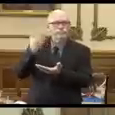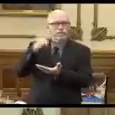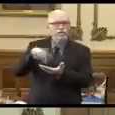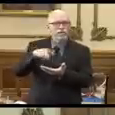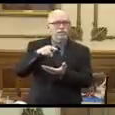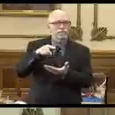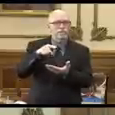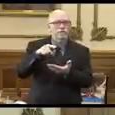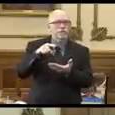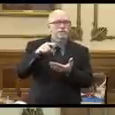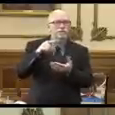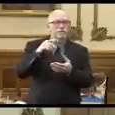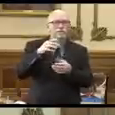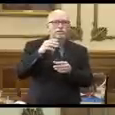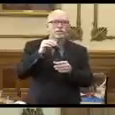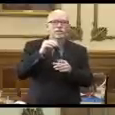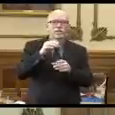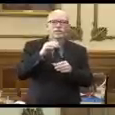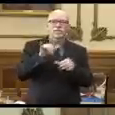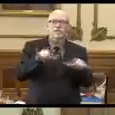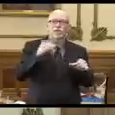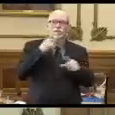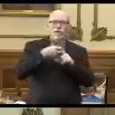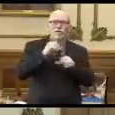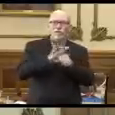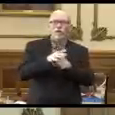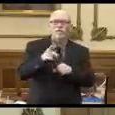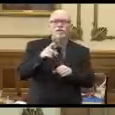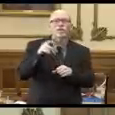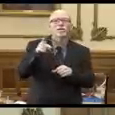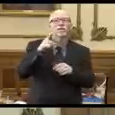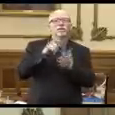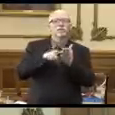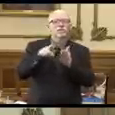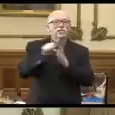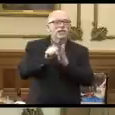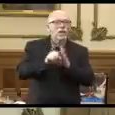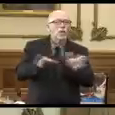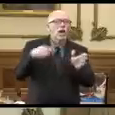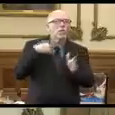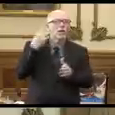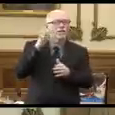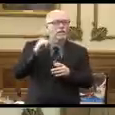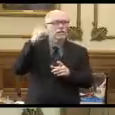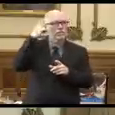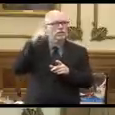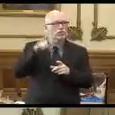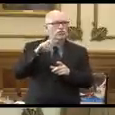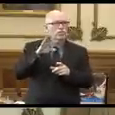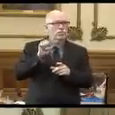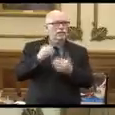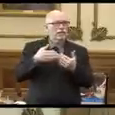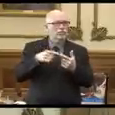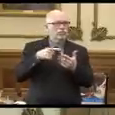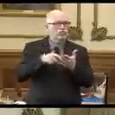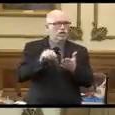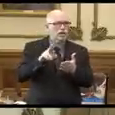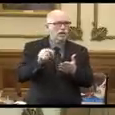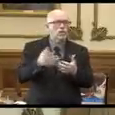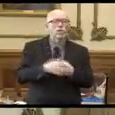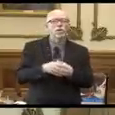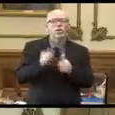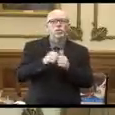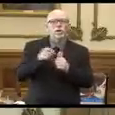instead dying of COVID-19. The ISDH tracks death data statewide, and I figured this speculation should be pretty easy to check out. Would